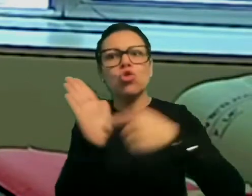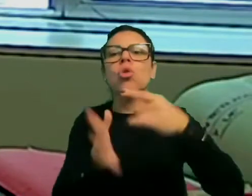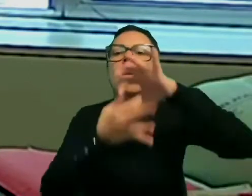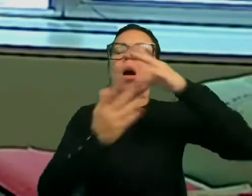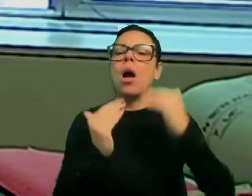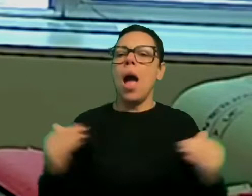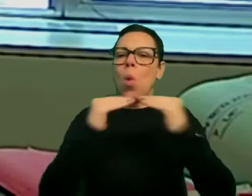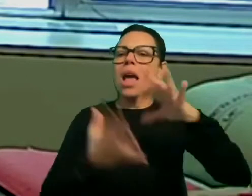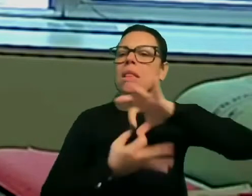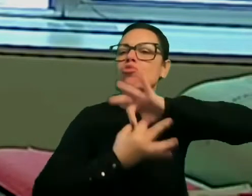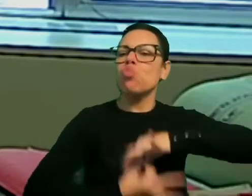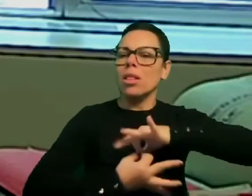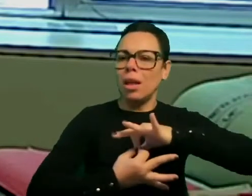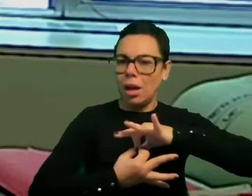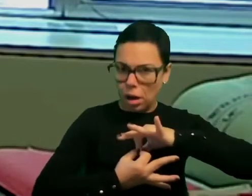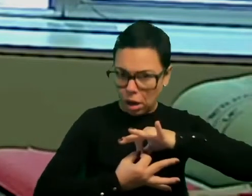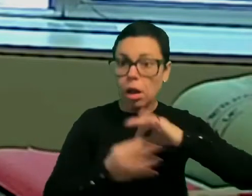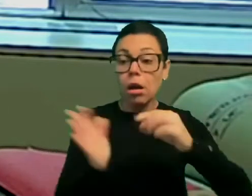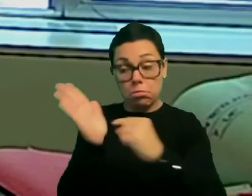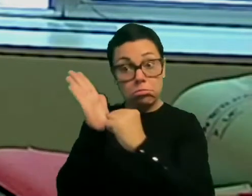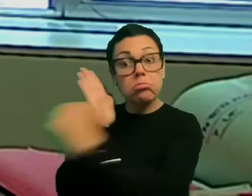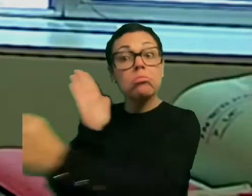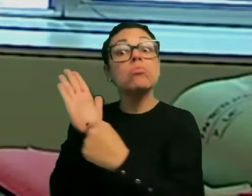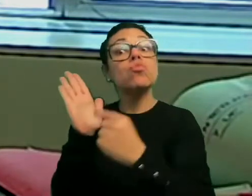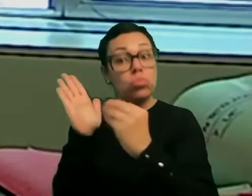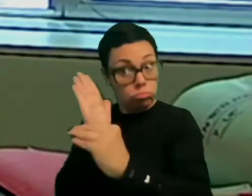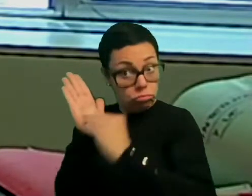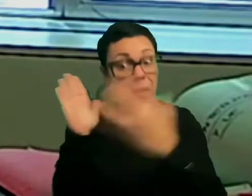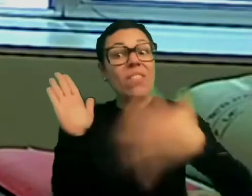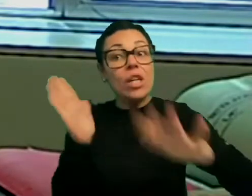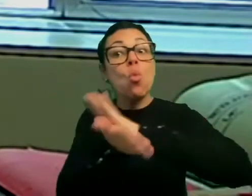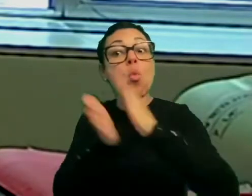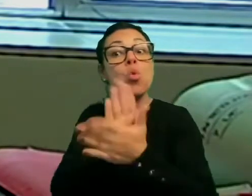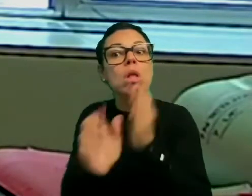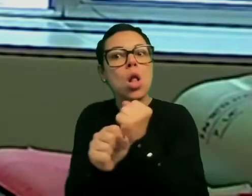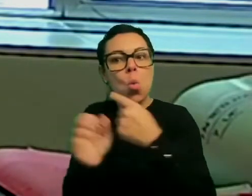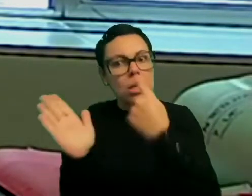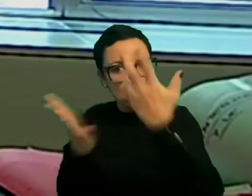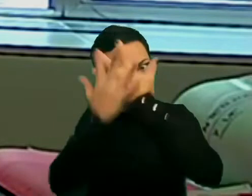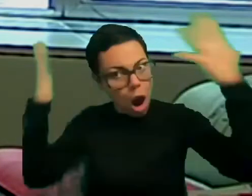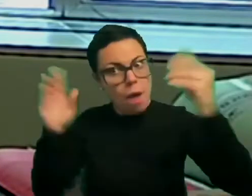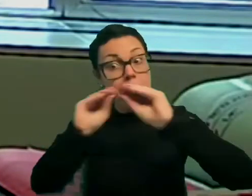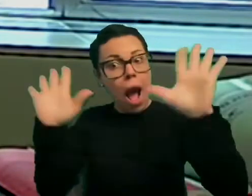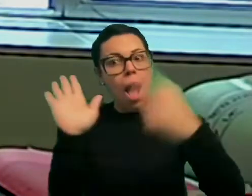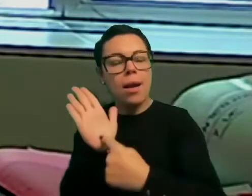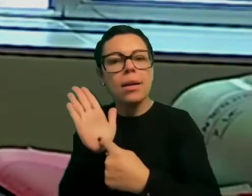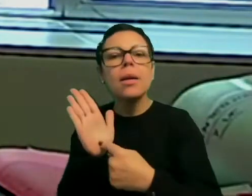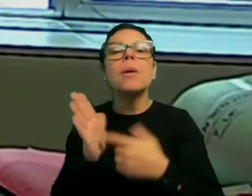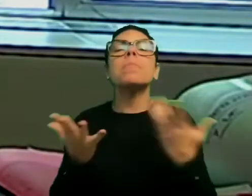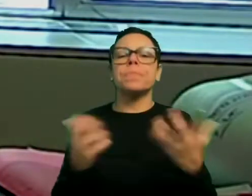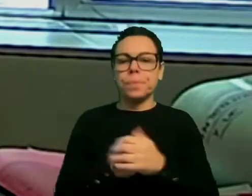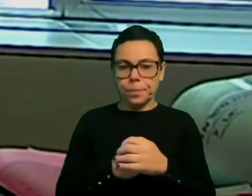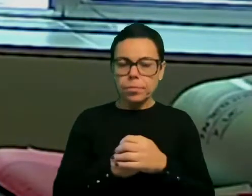proceedings represented nearly 8,000 million euros. In percentage, we estimate that these contracts